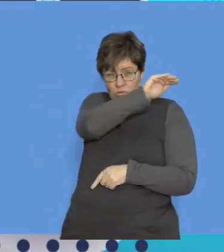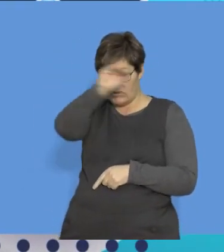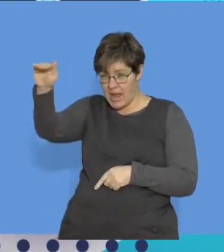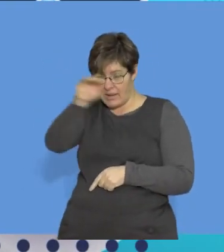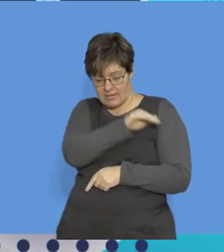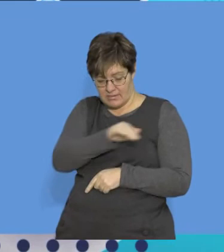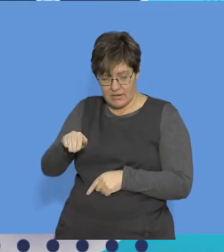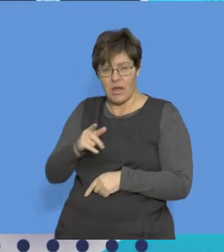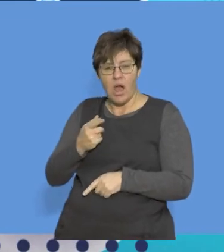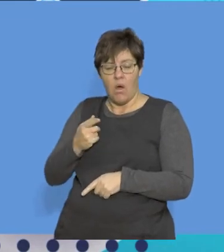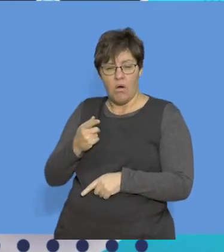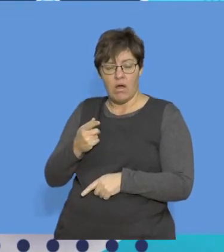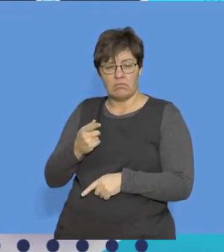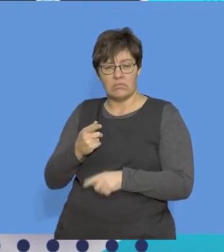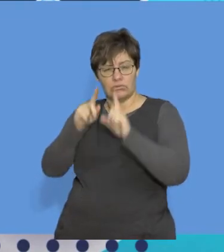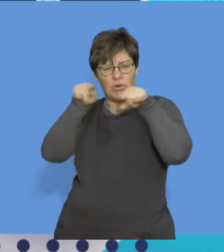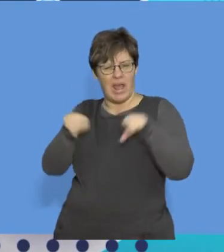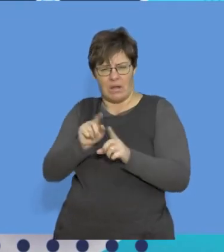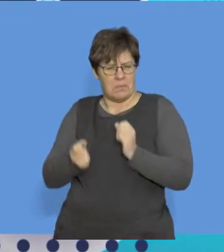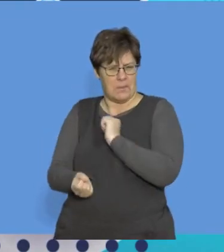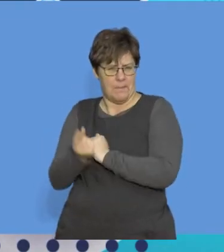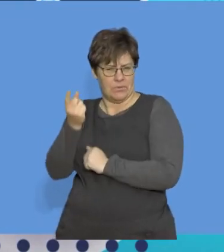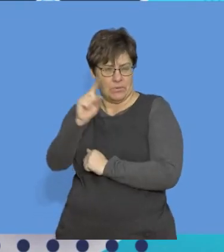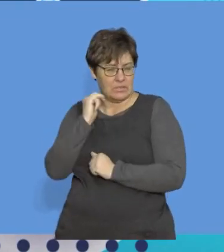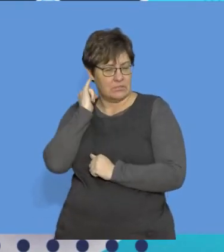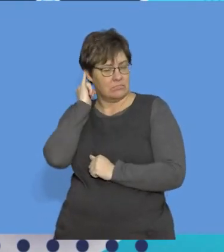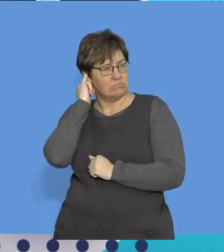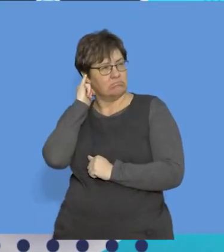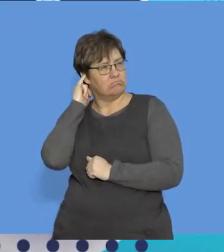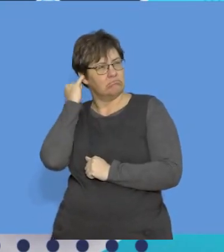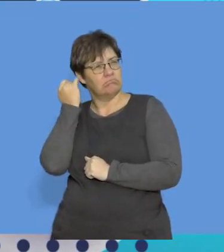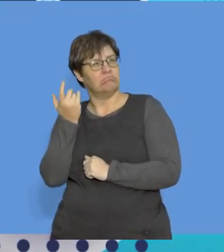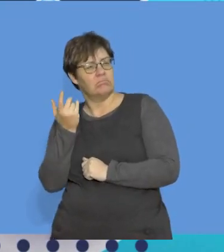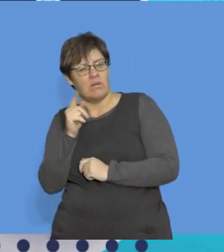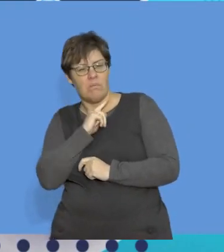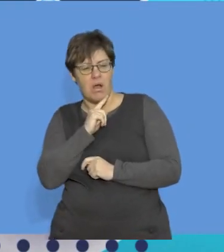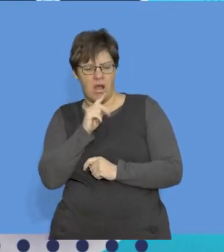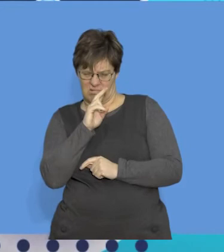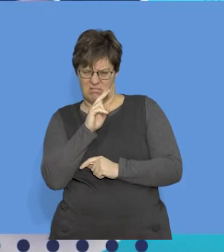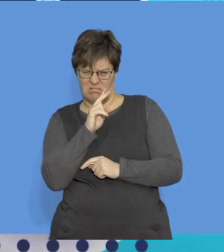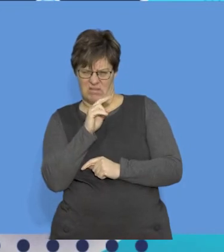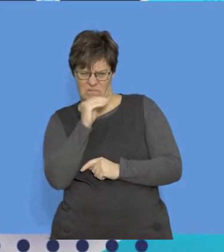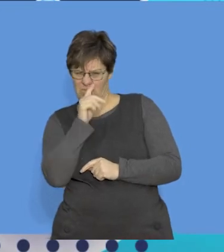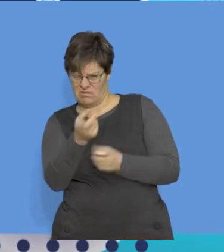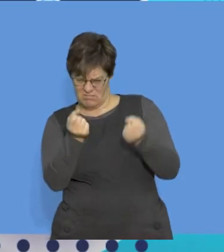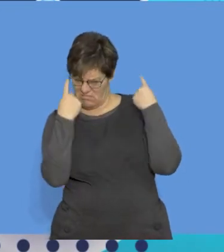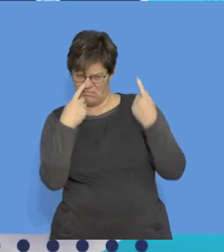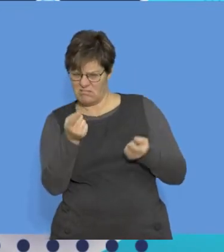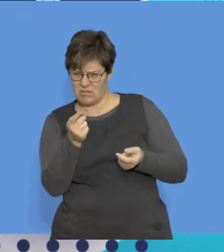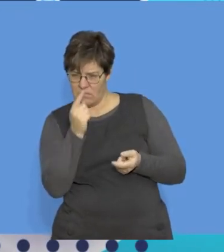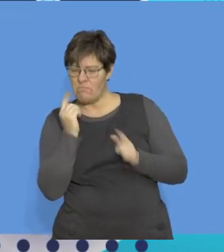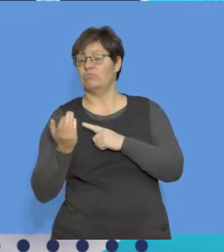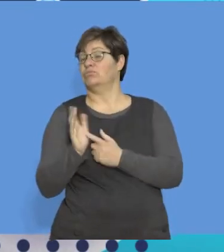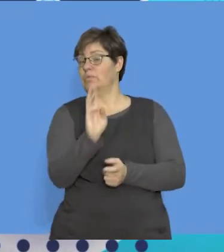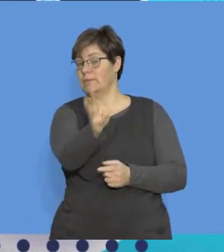our triangle. But let's just look at it so that I don't then make you not know exactly what we're talking about.